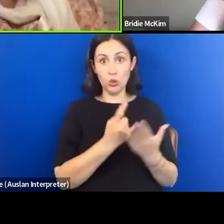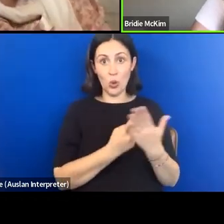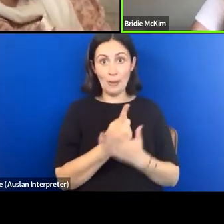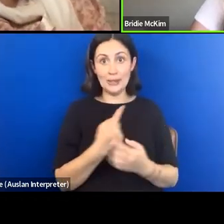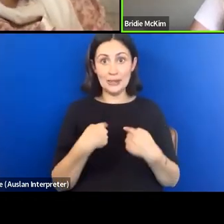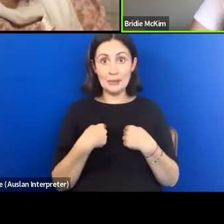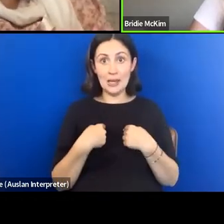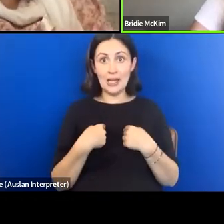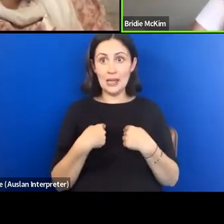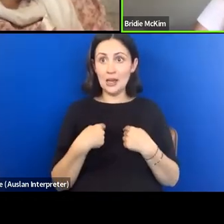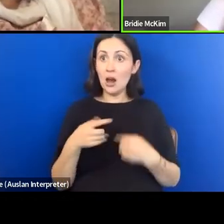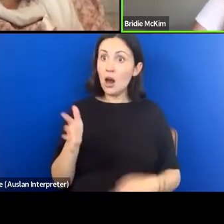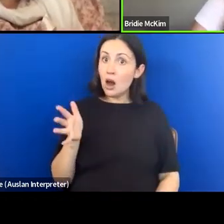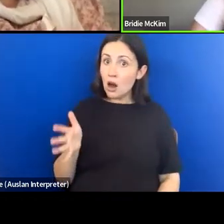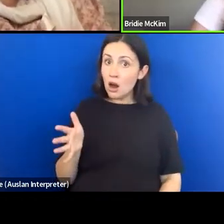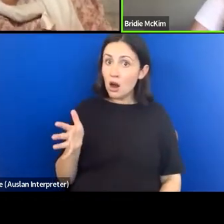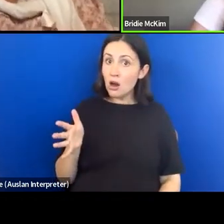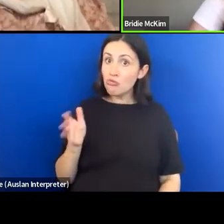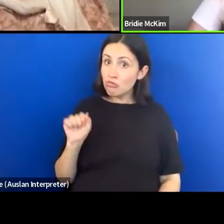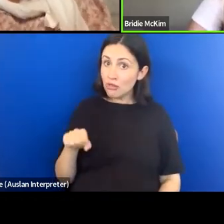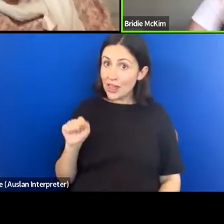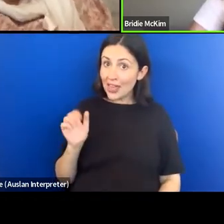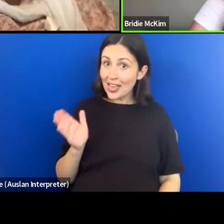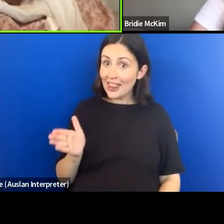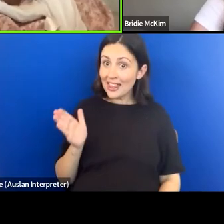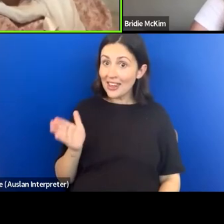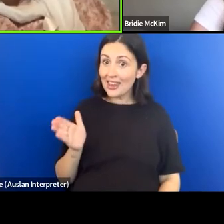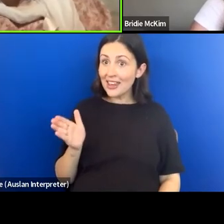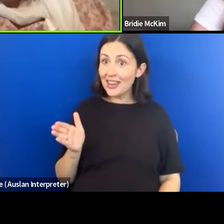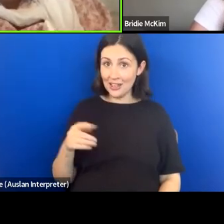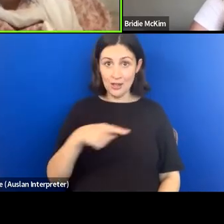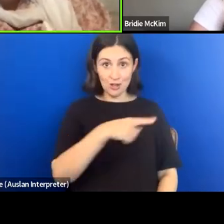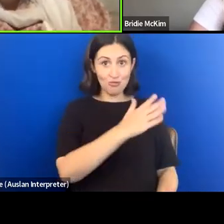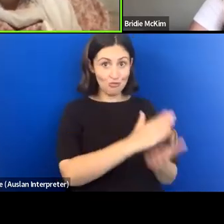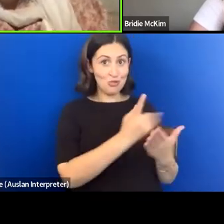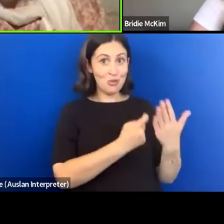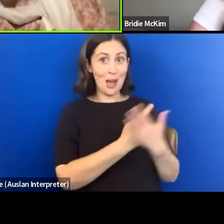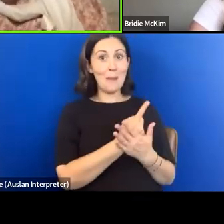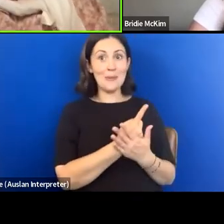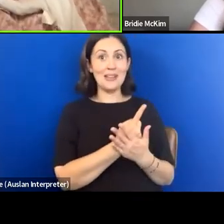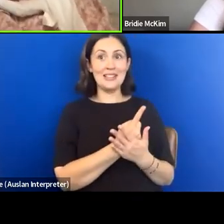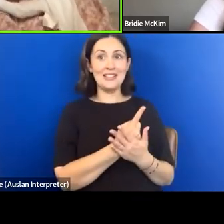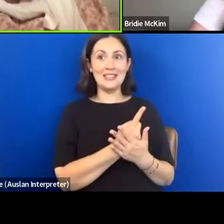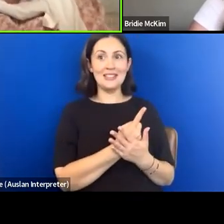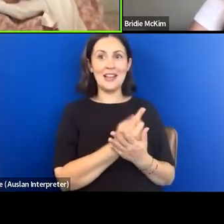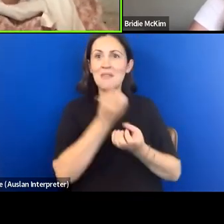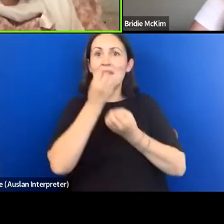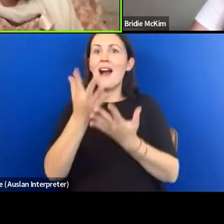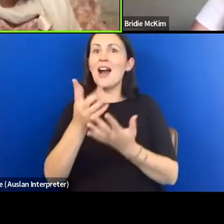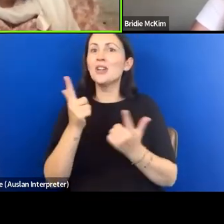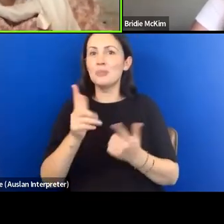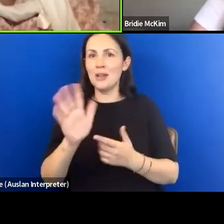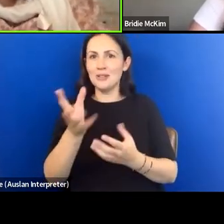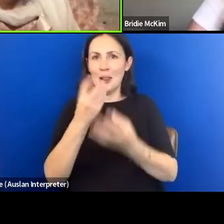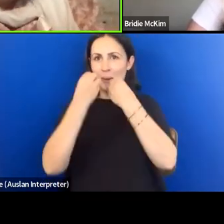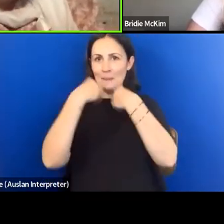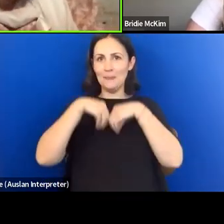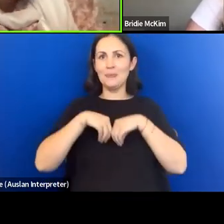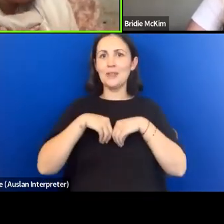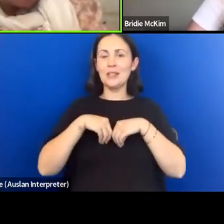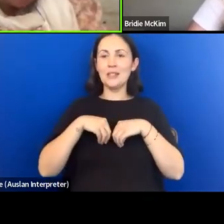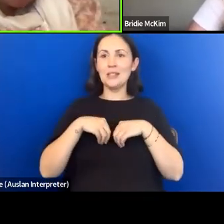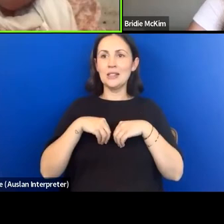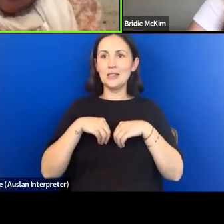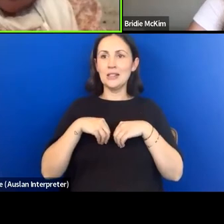life. And I love that. So we thought that, you know, as a family, we thought